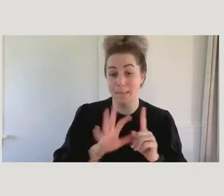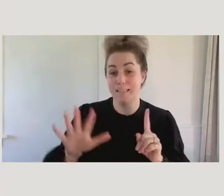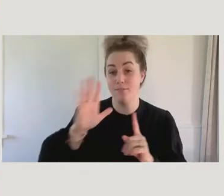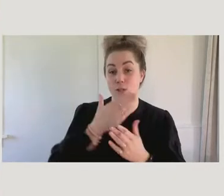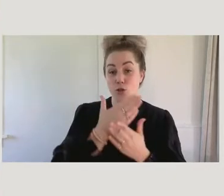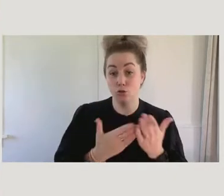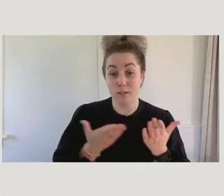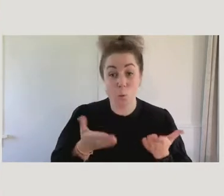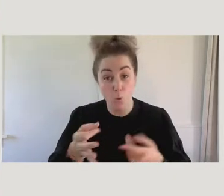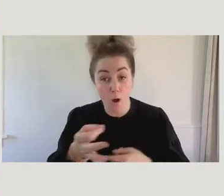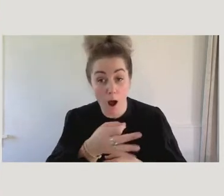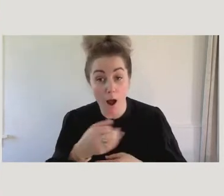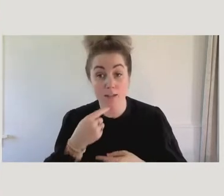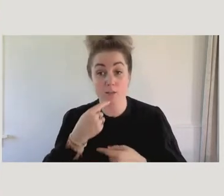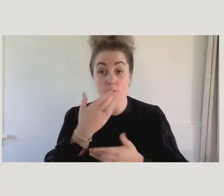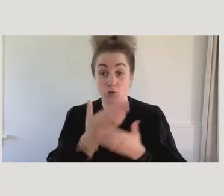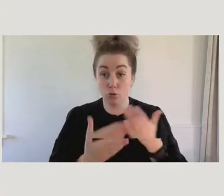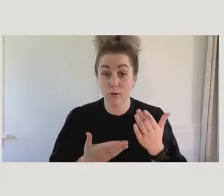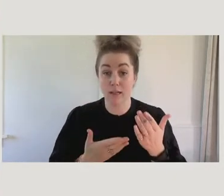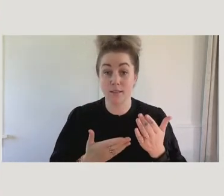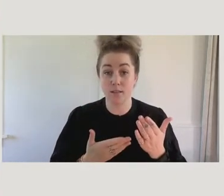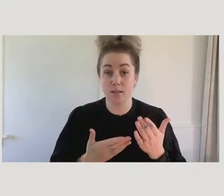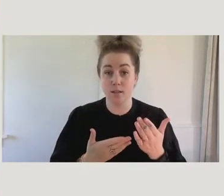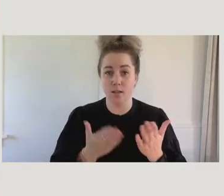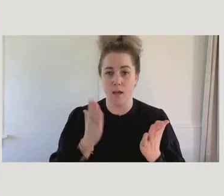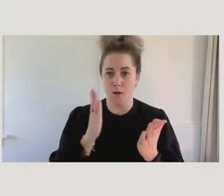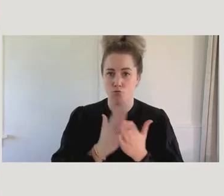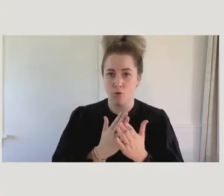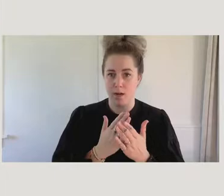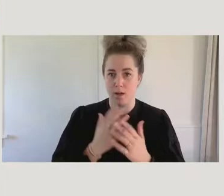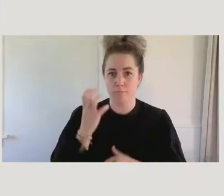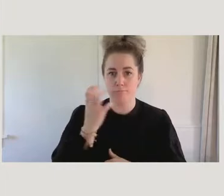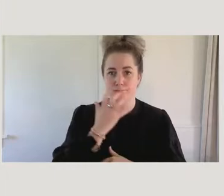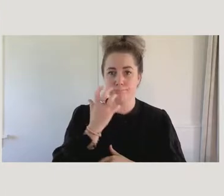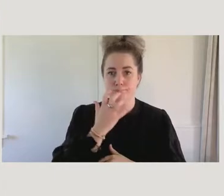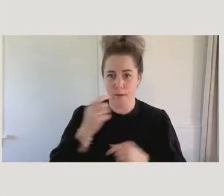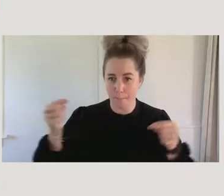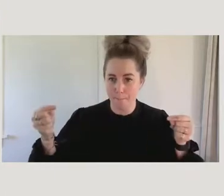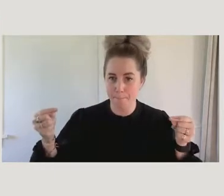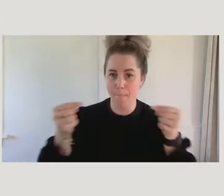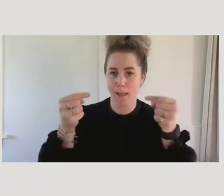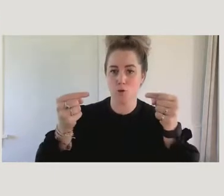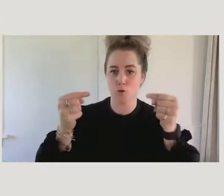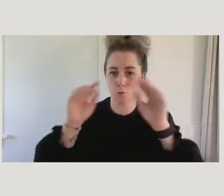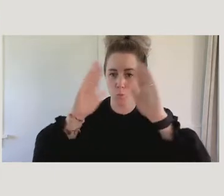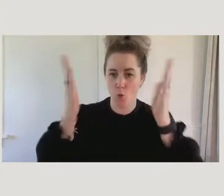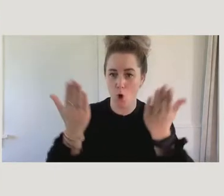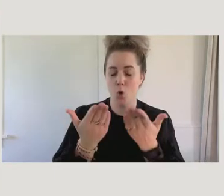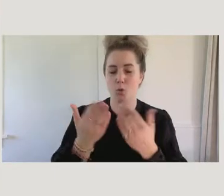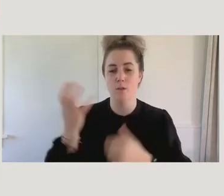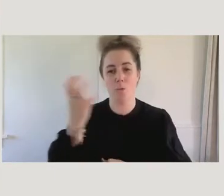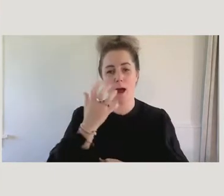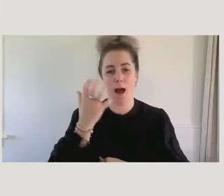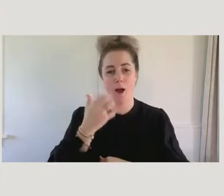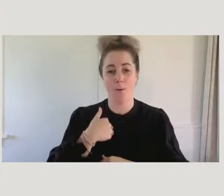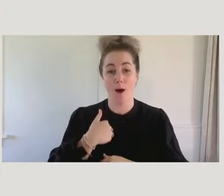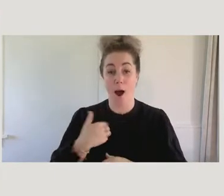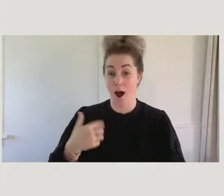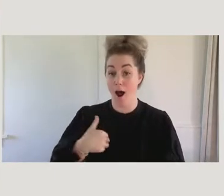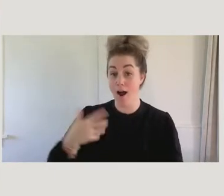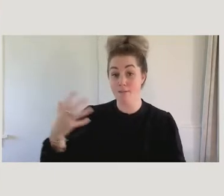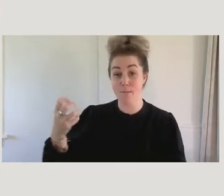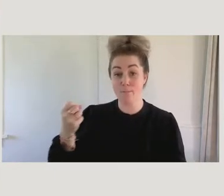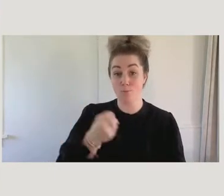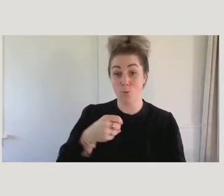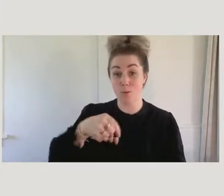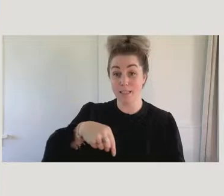cook Island stories that stack up very very well indeed on the international stage I've been brought in